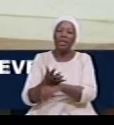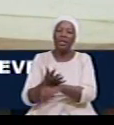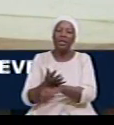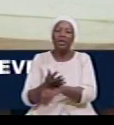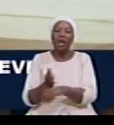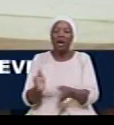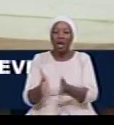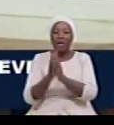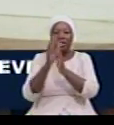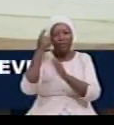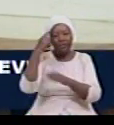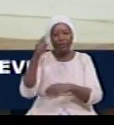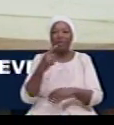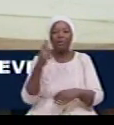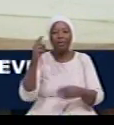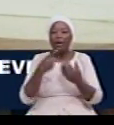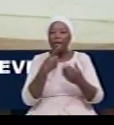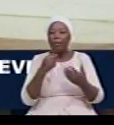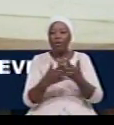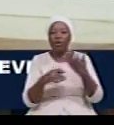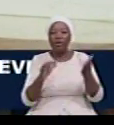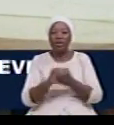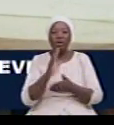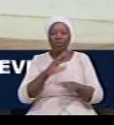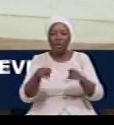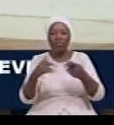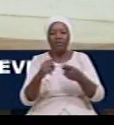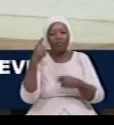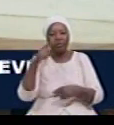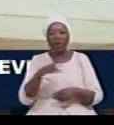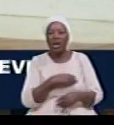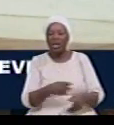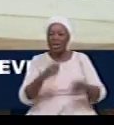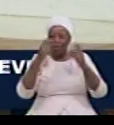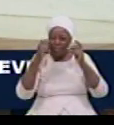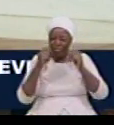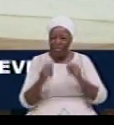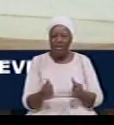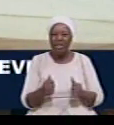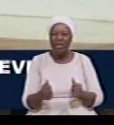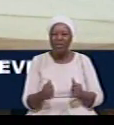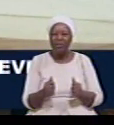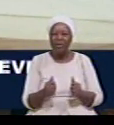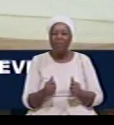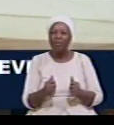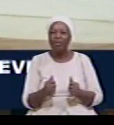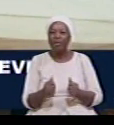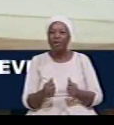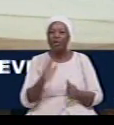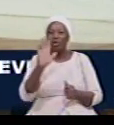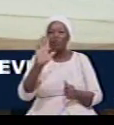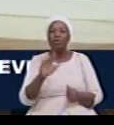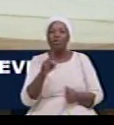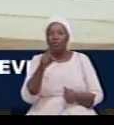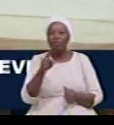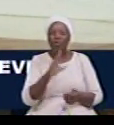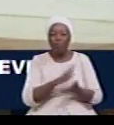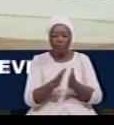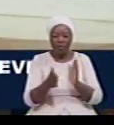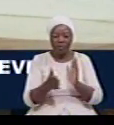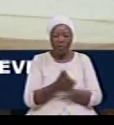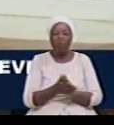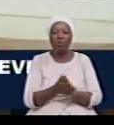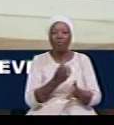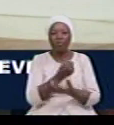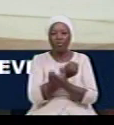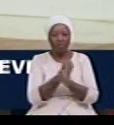you. And instantaneously, in a moment of time, you're saved. I will